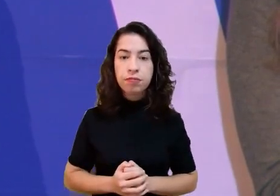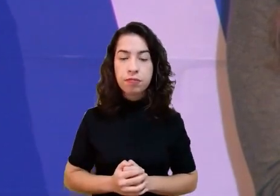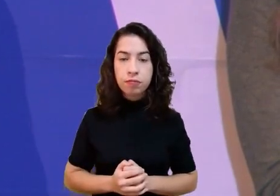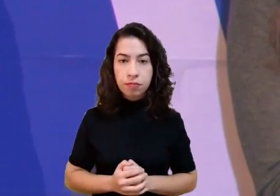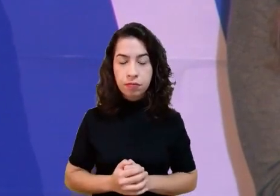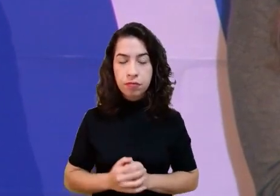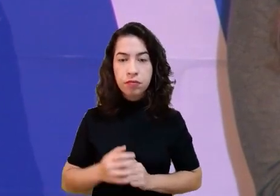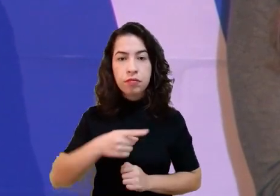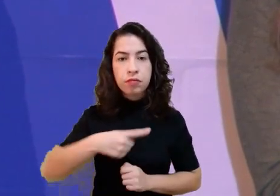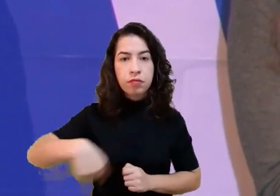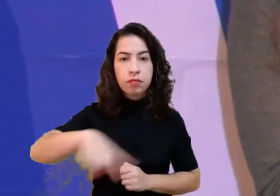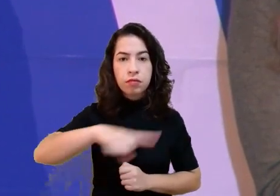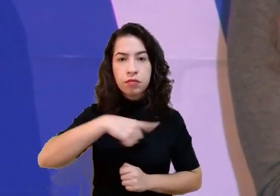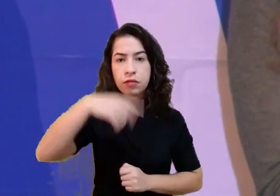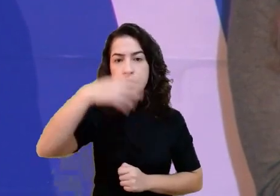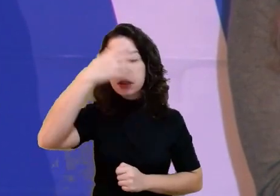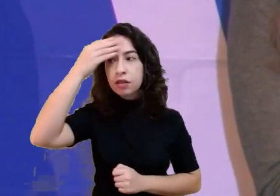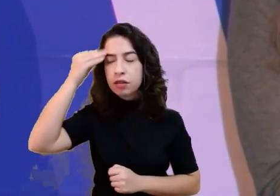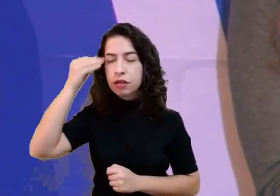benchmarking.